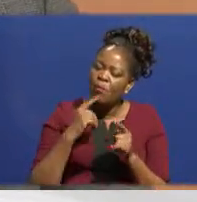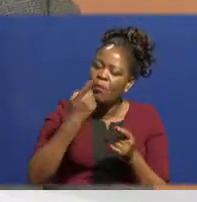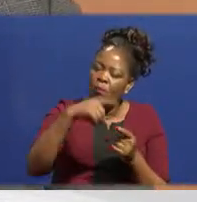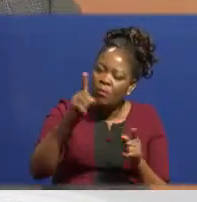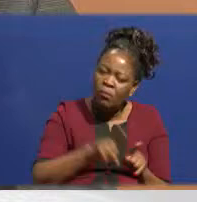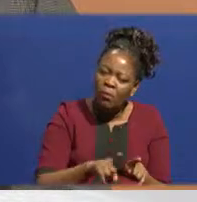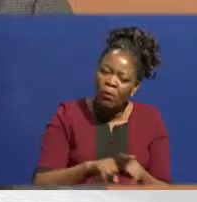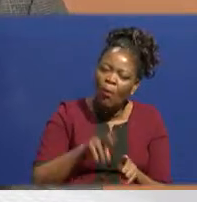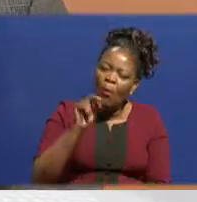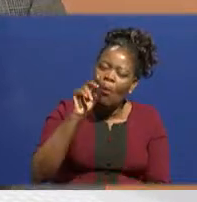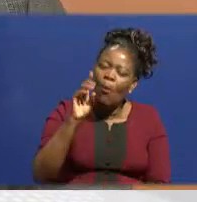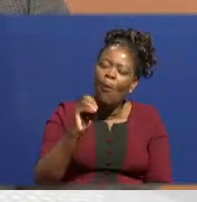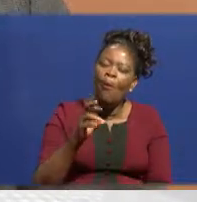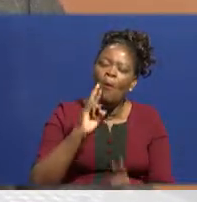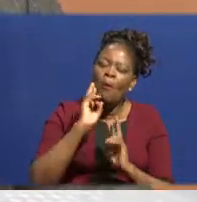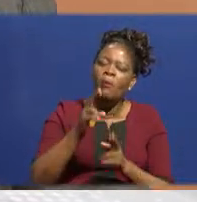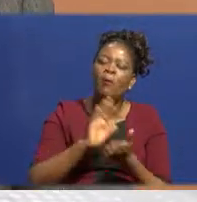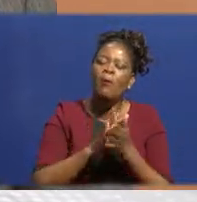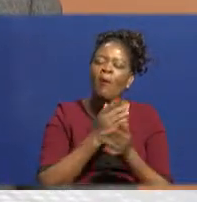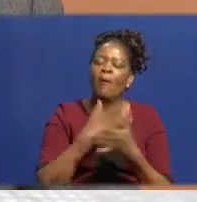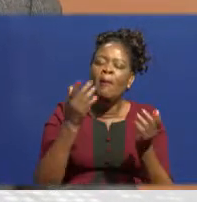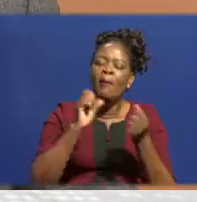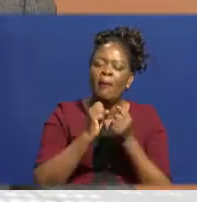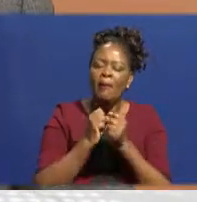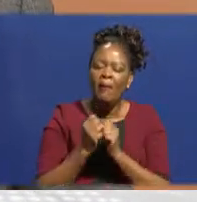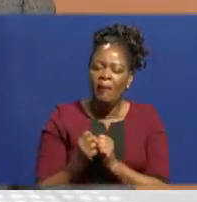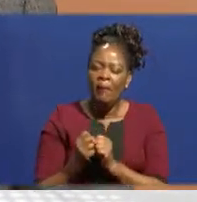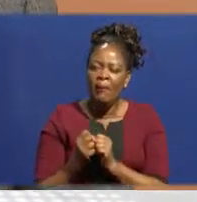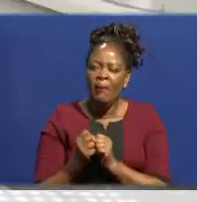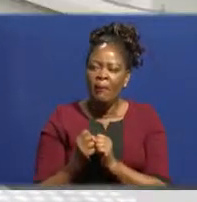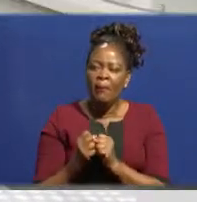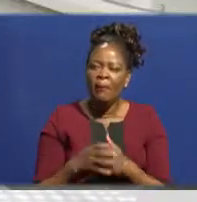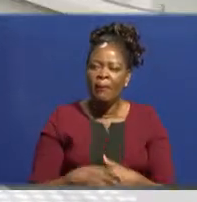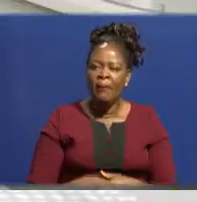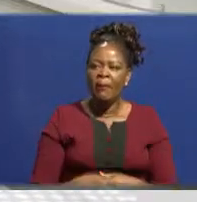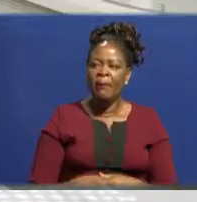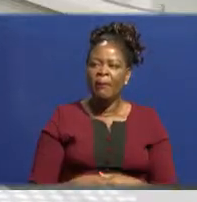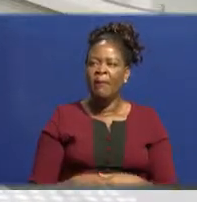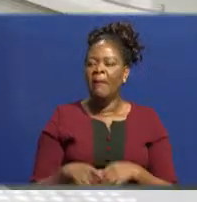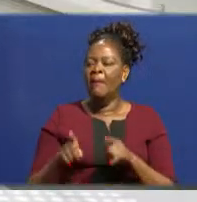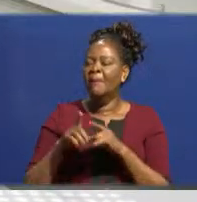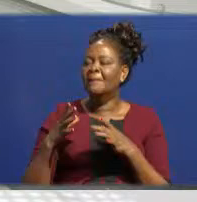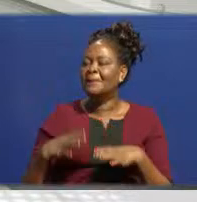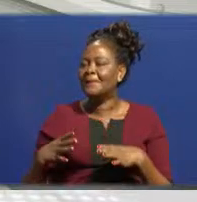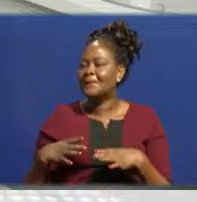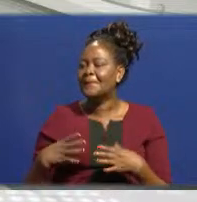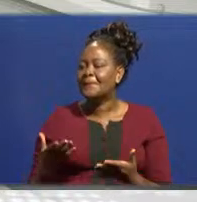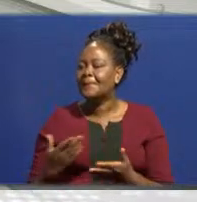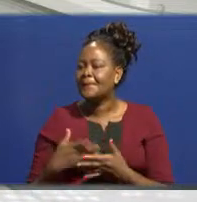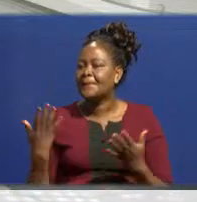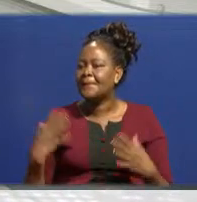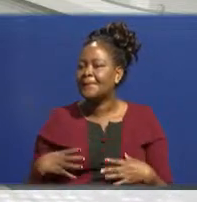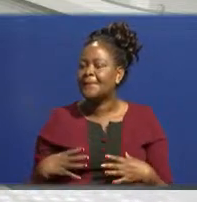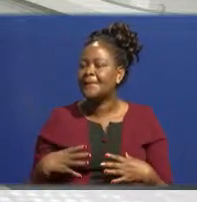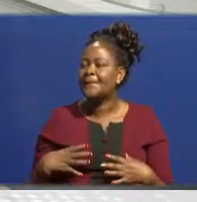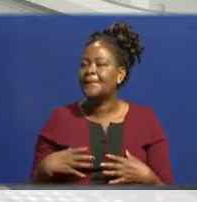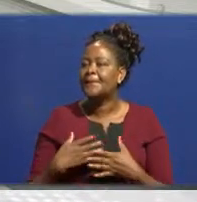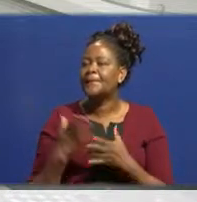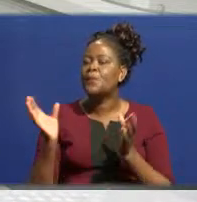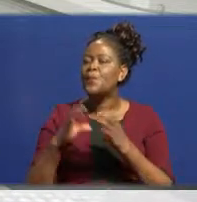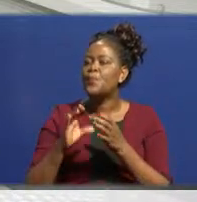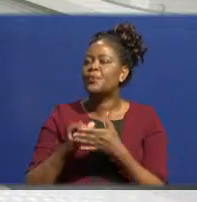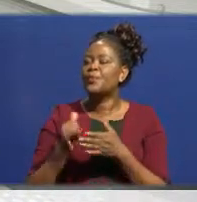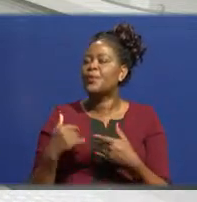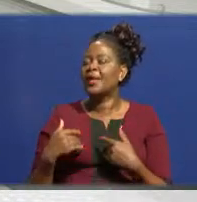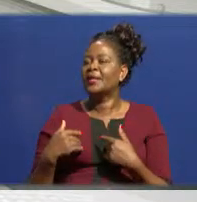the same NADCO report as it is. Actually, federations, institutions, even people, even anyone, any caucus that came